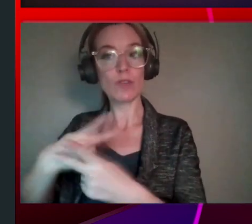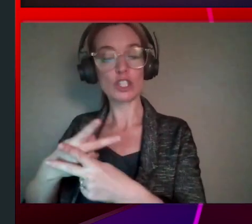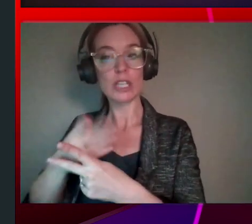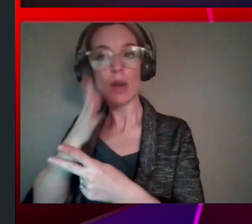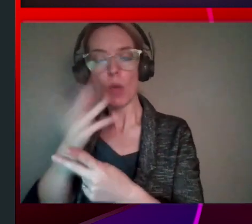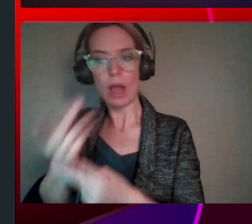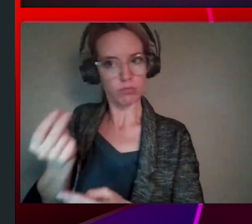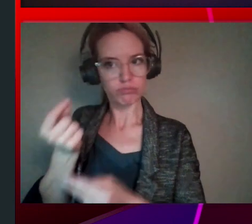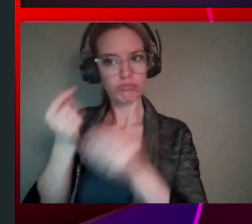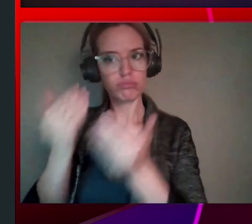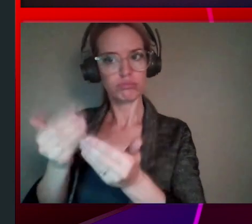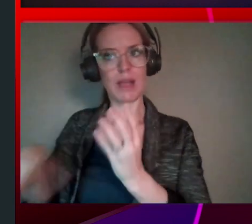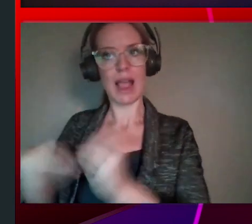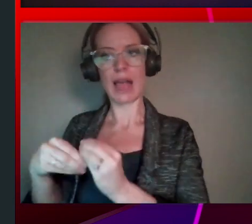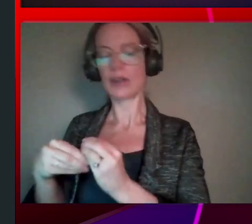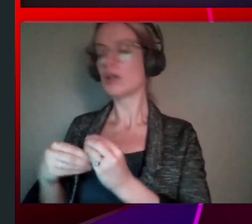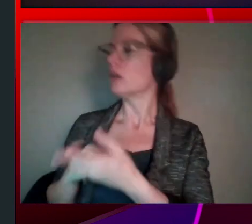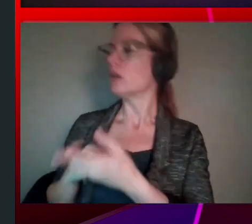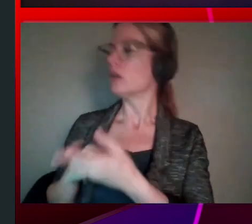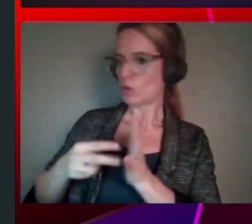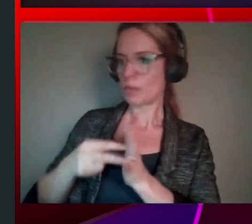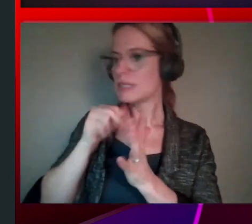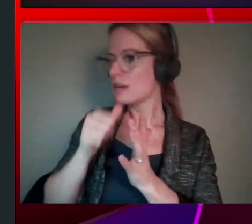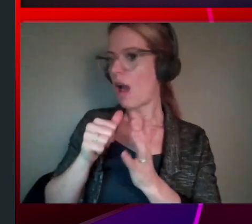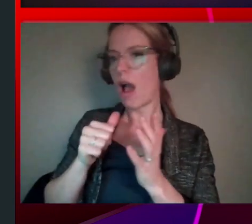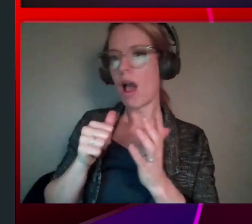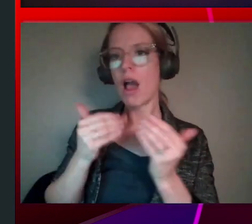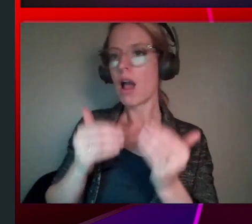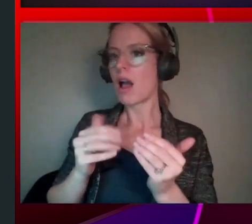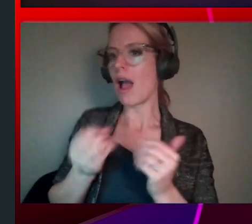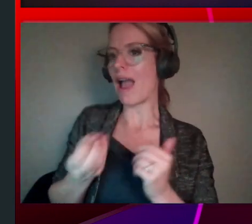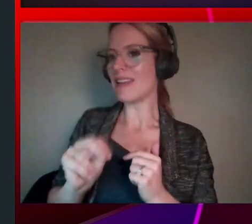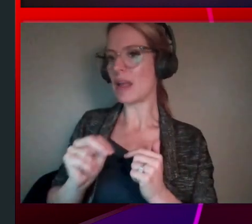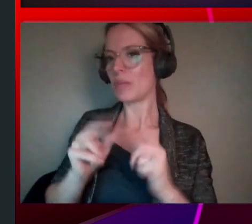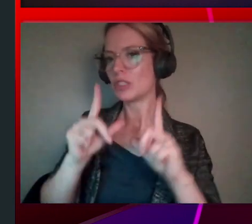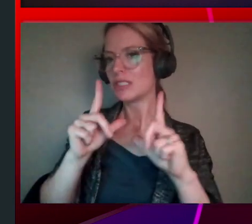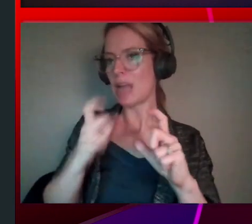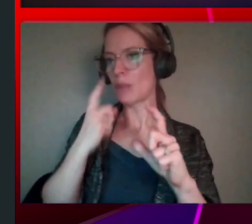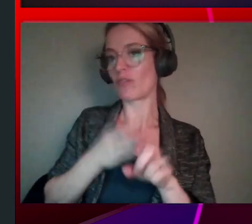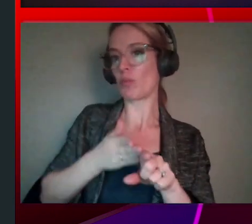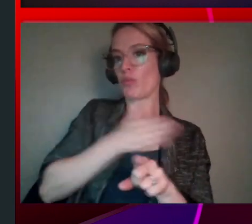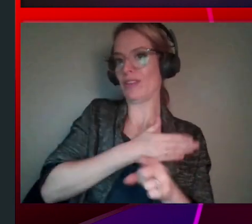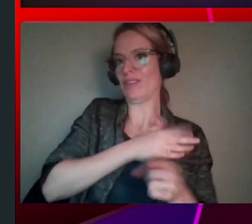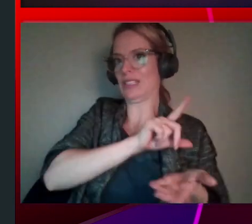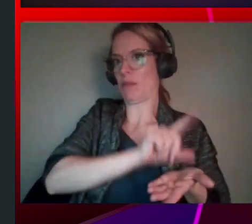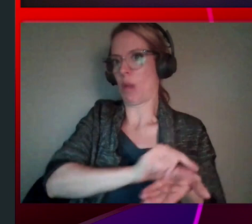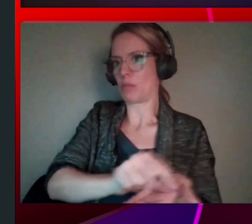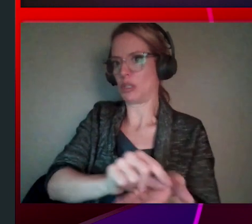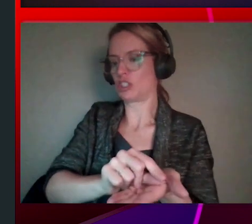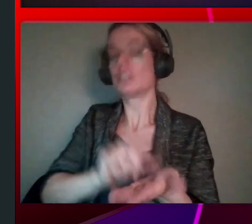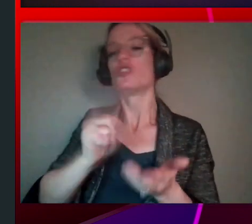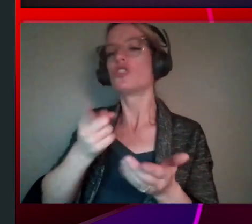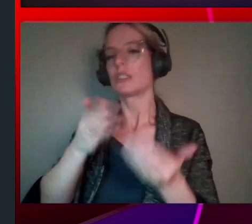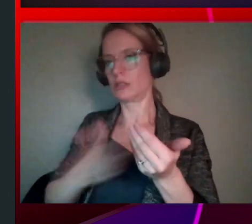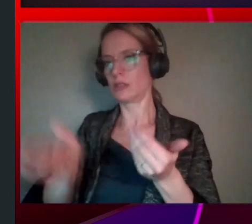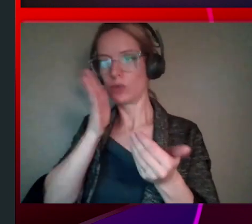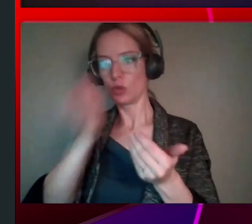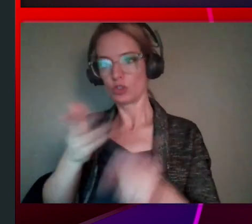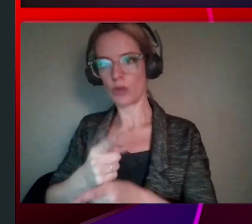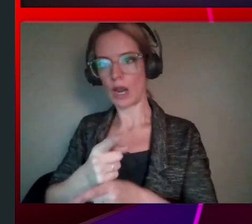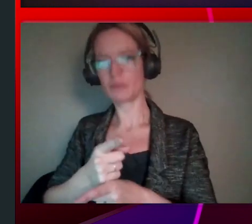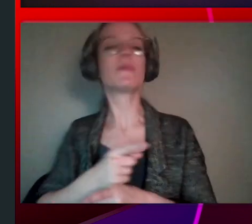enable snapshot on previously published versions. Correct. All in the future versions. Correct. Gotcha. And for a customer using